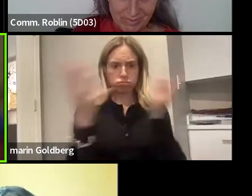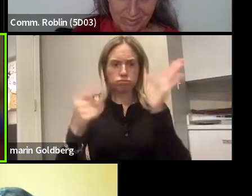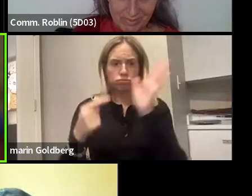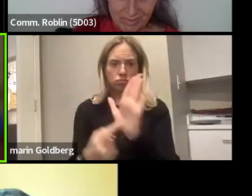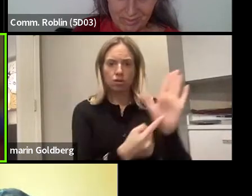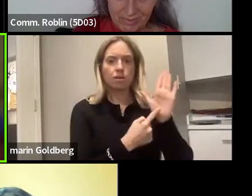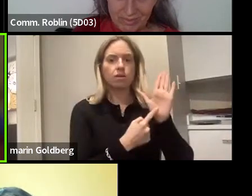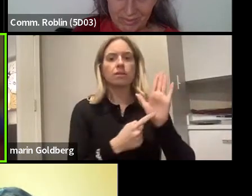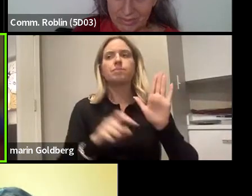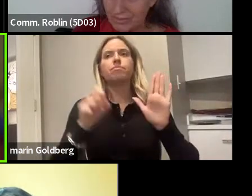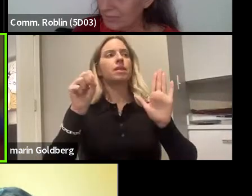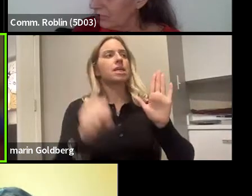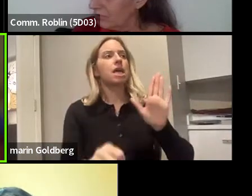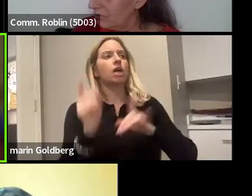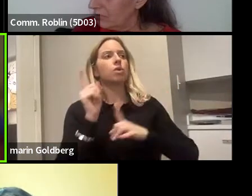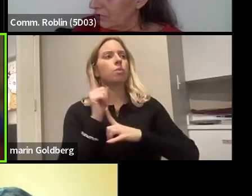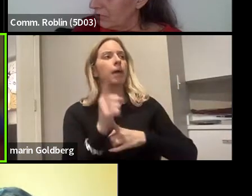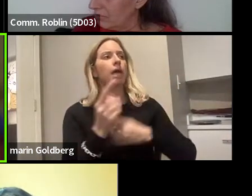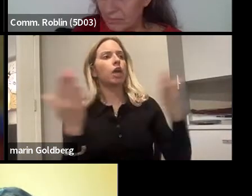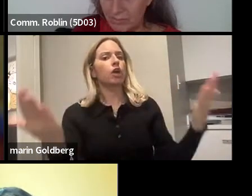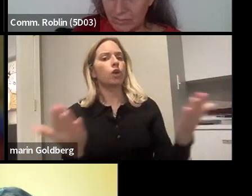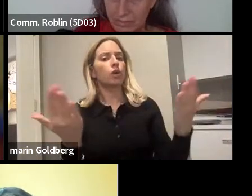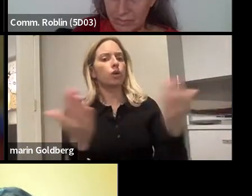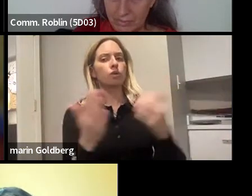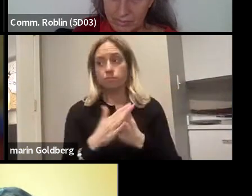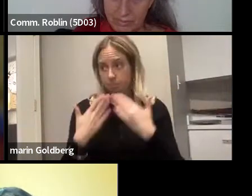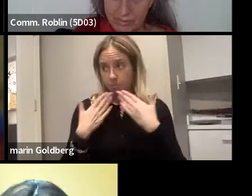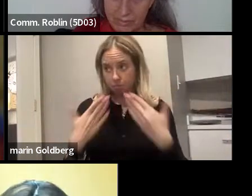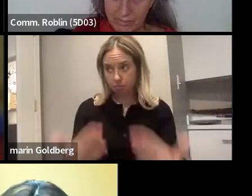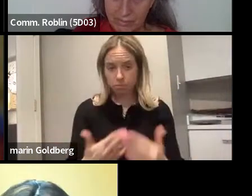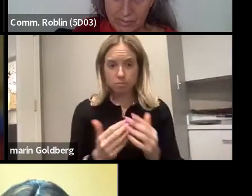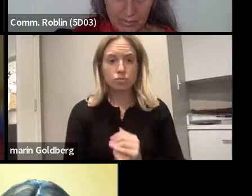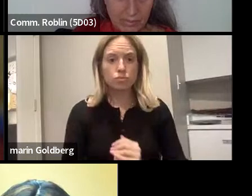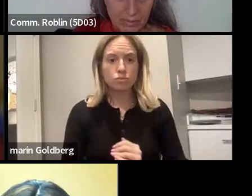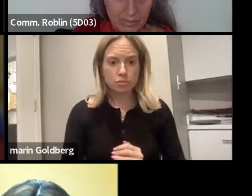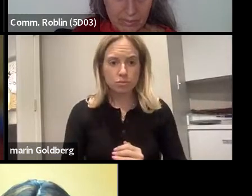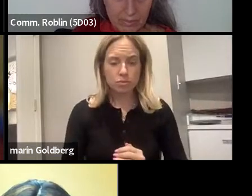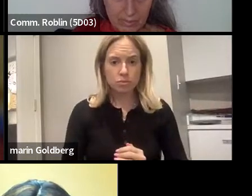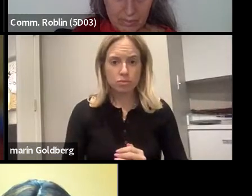Yes, give me 1 second here. Thank you.